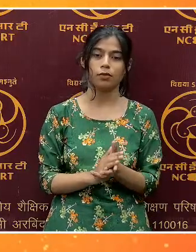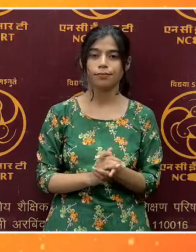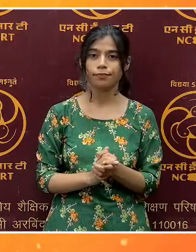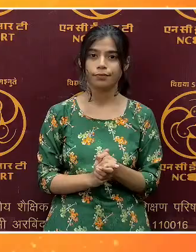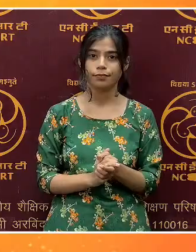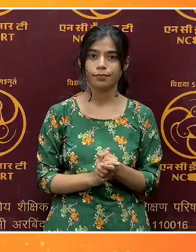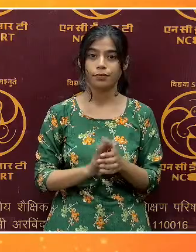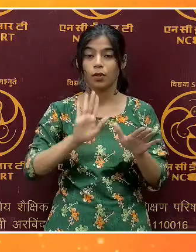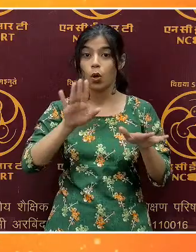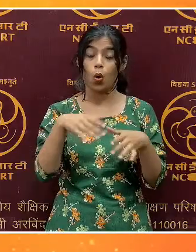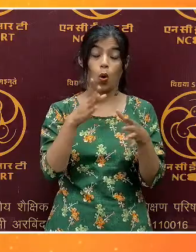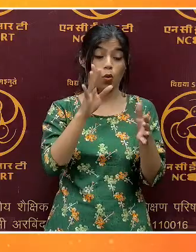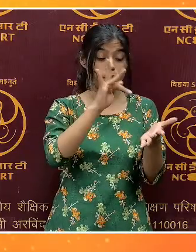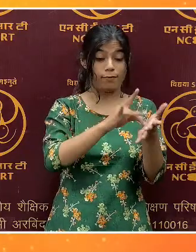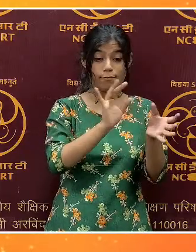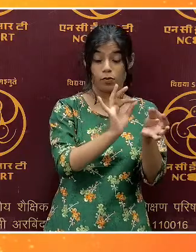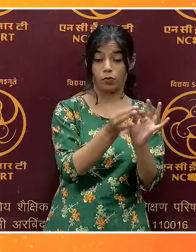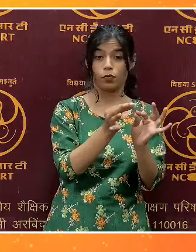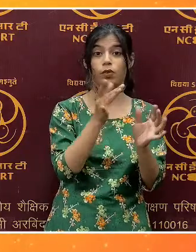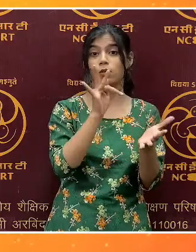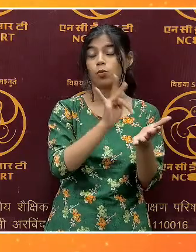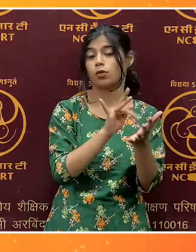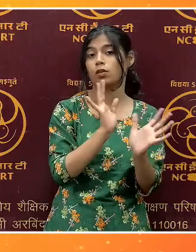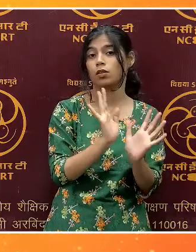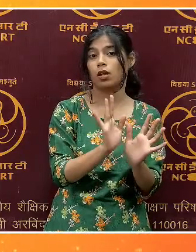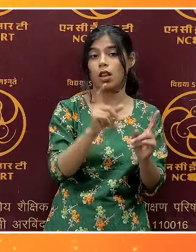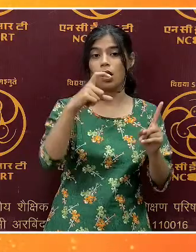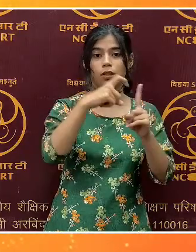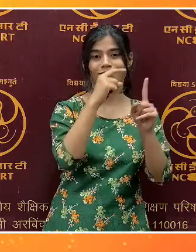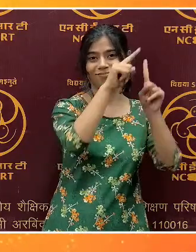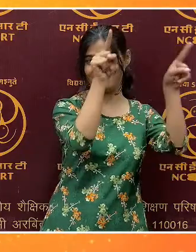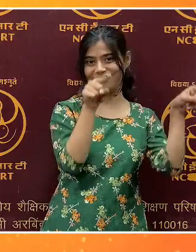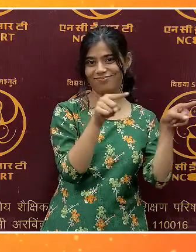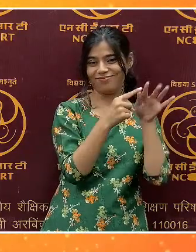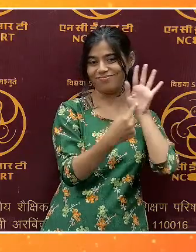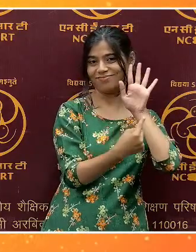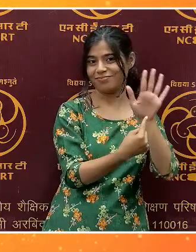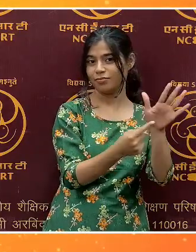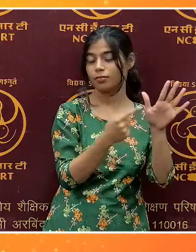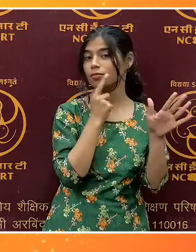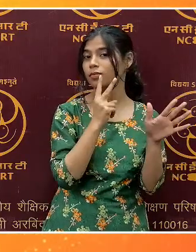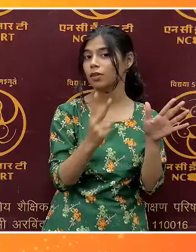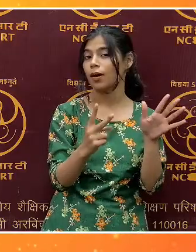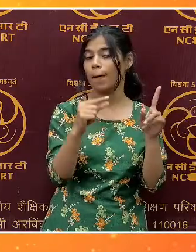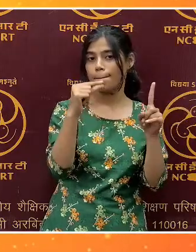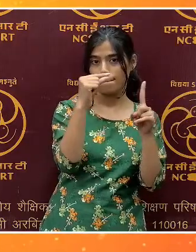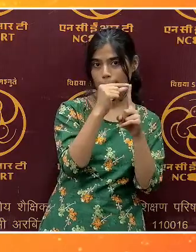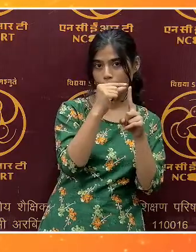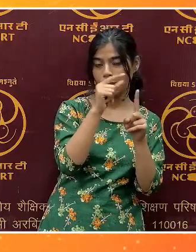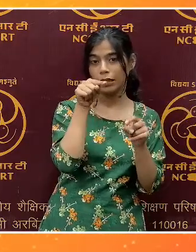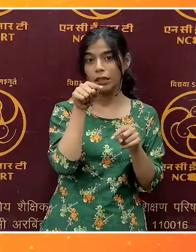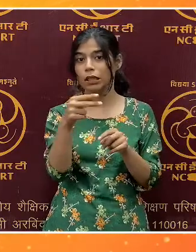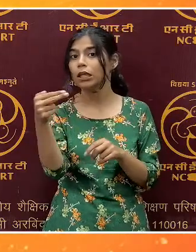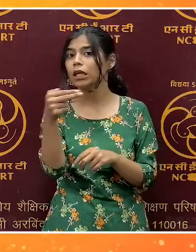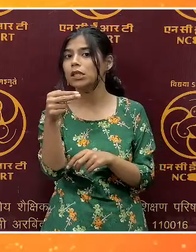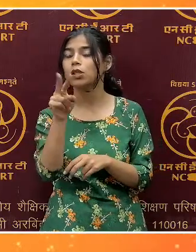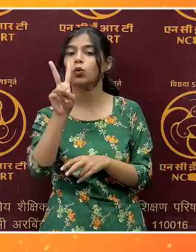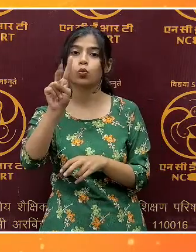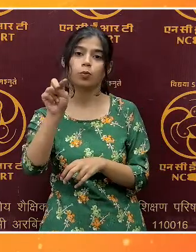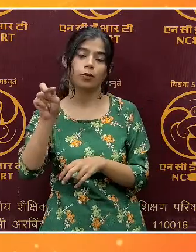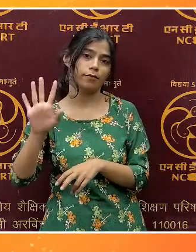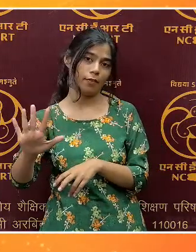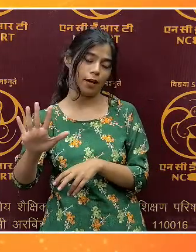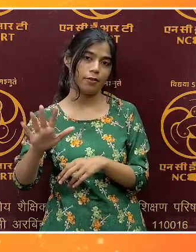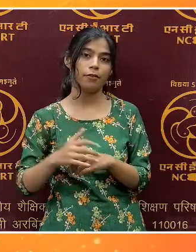the final position, which you can see in the diagram. Its P is 2.5 meters right